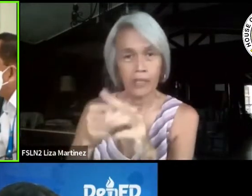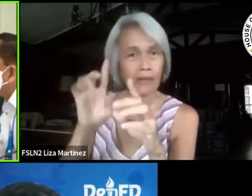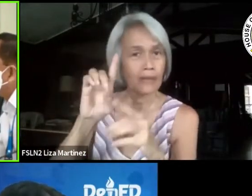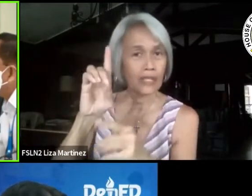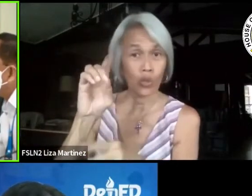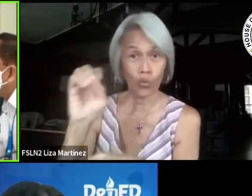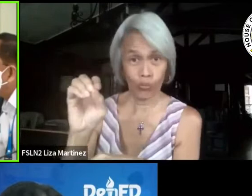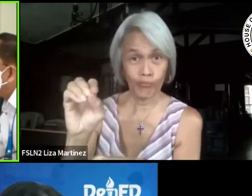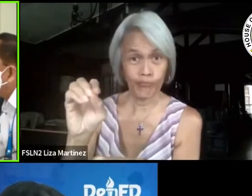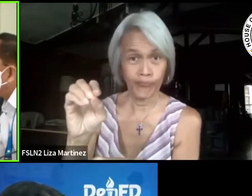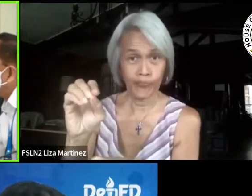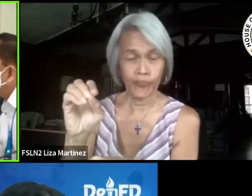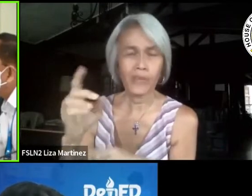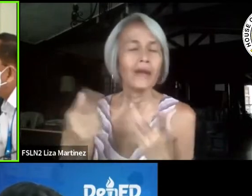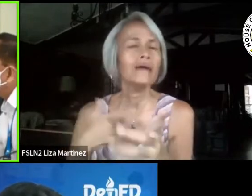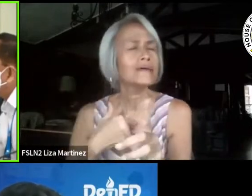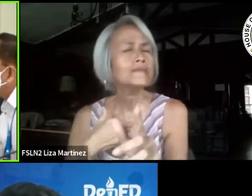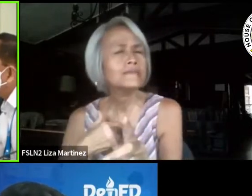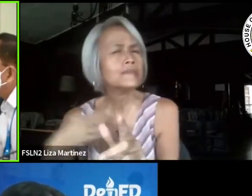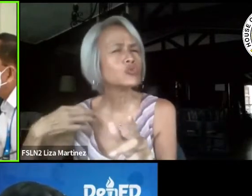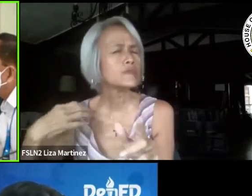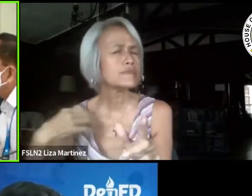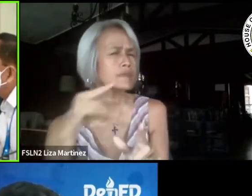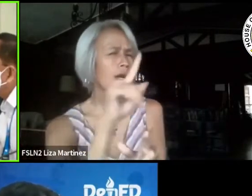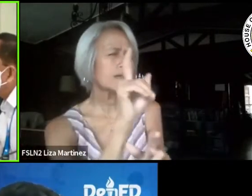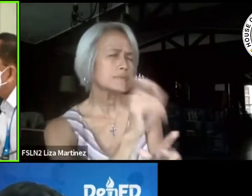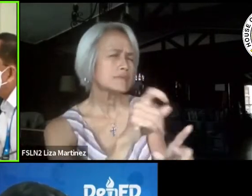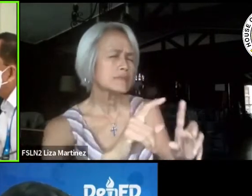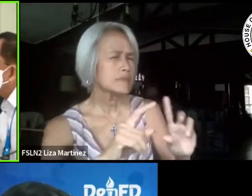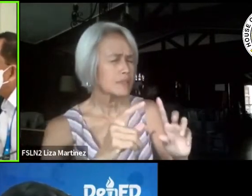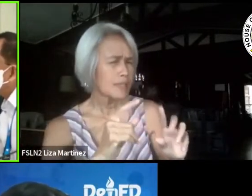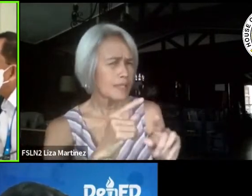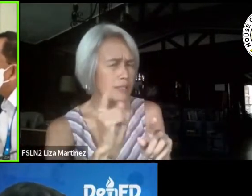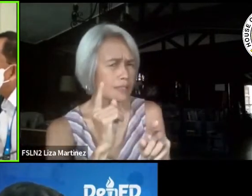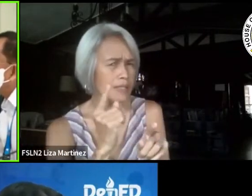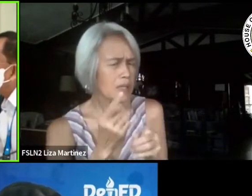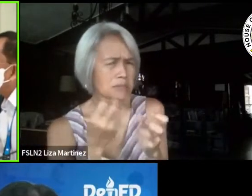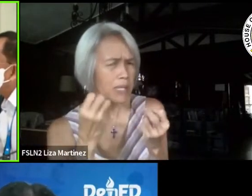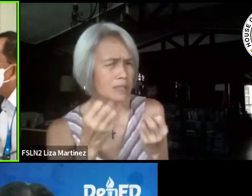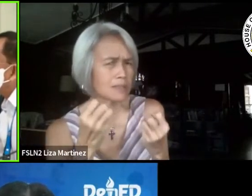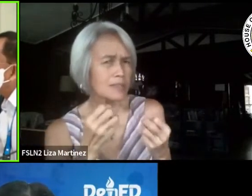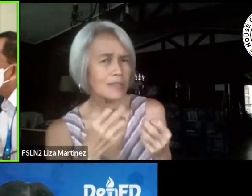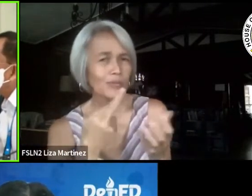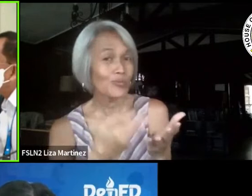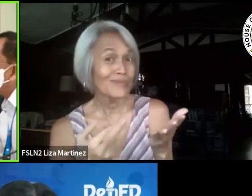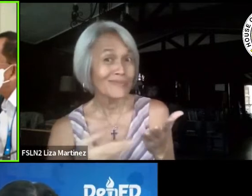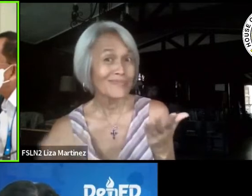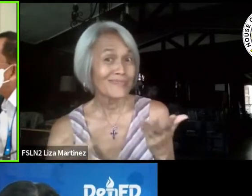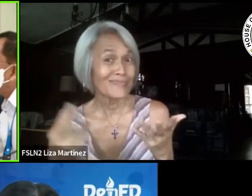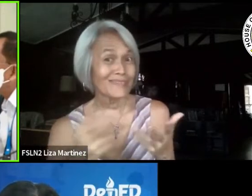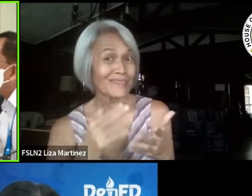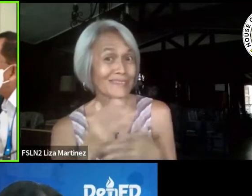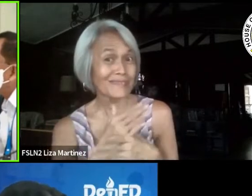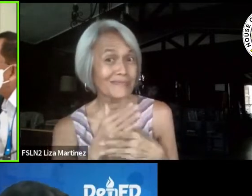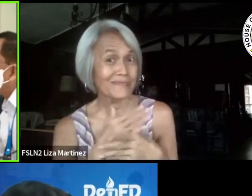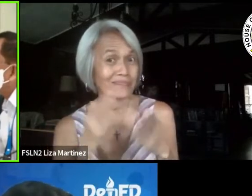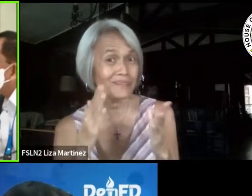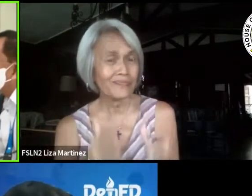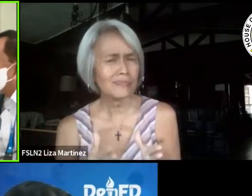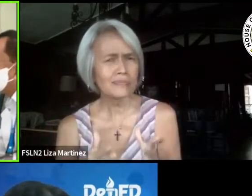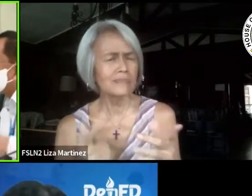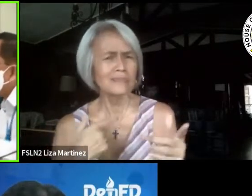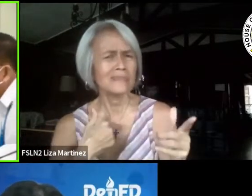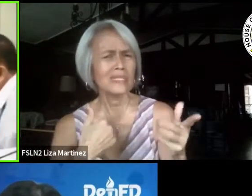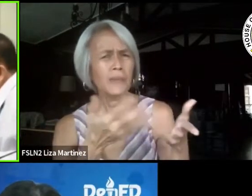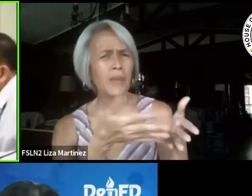or baka mali yung intindi ko, but what I understand from many of our resource guests kanina is that talagang humihingi sila